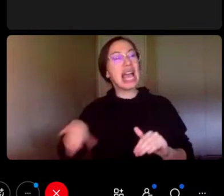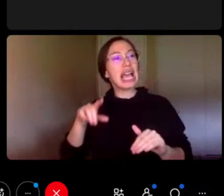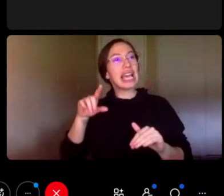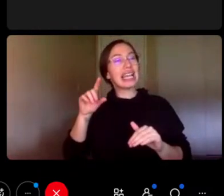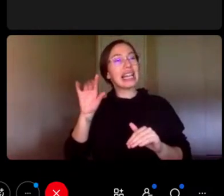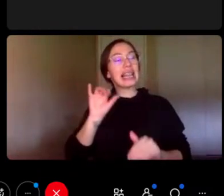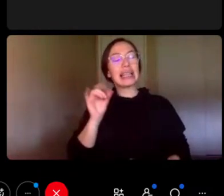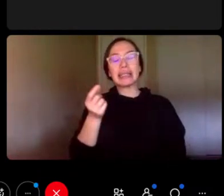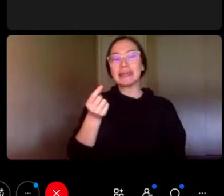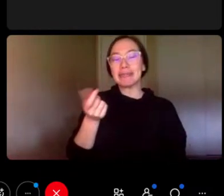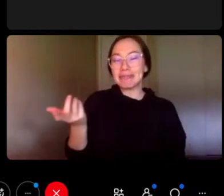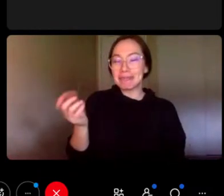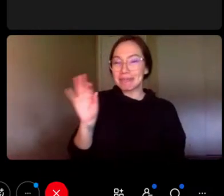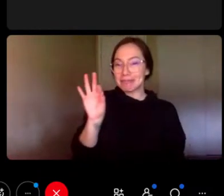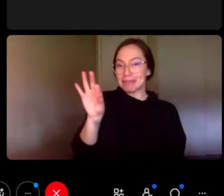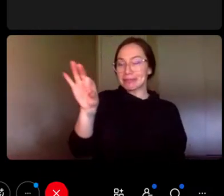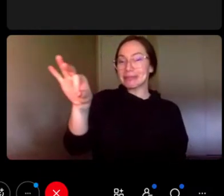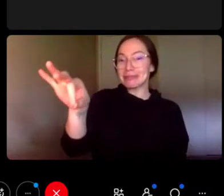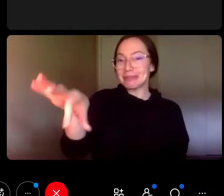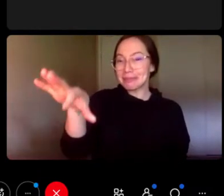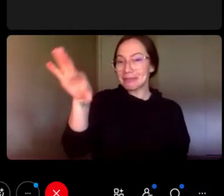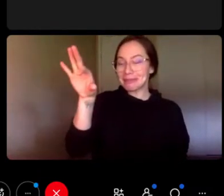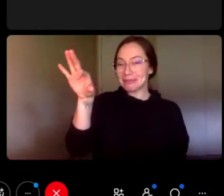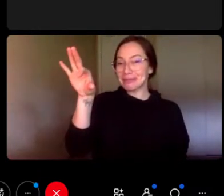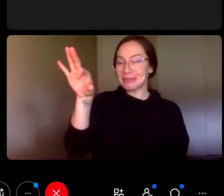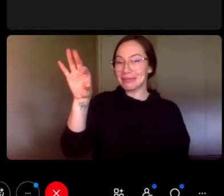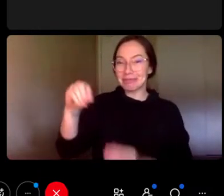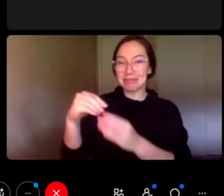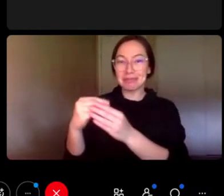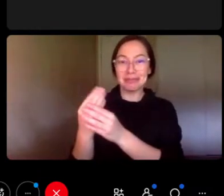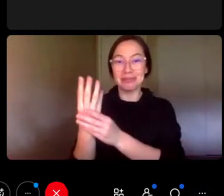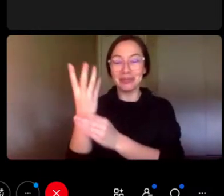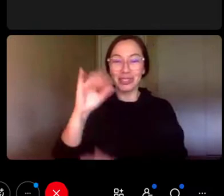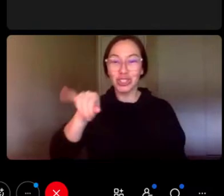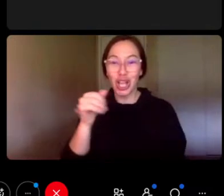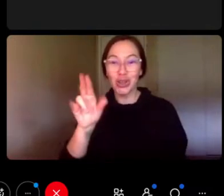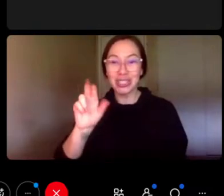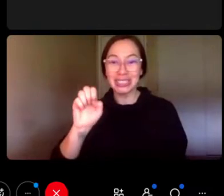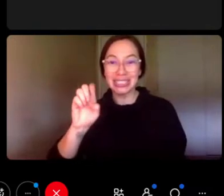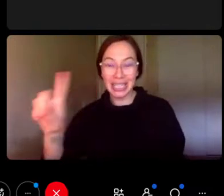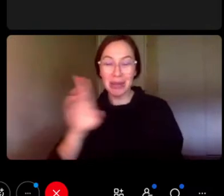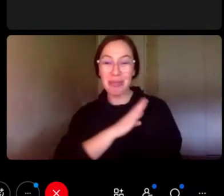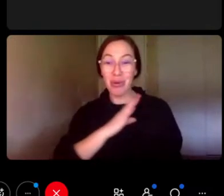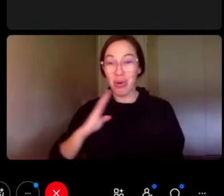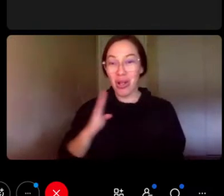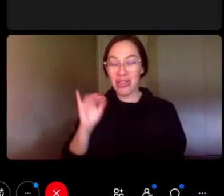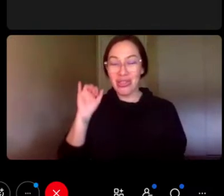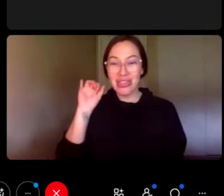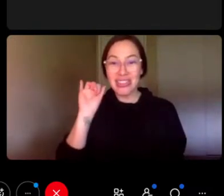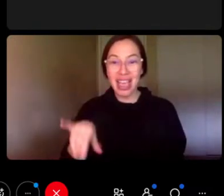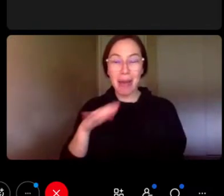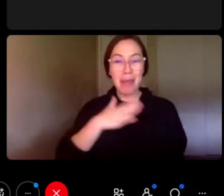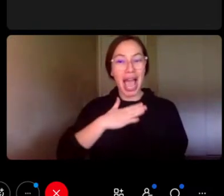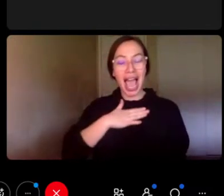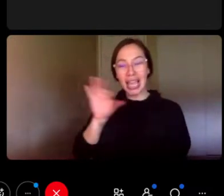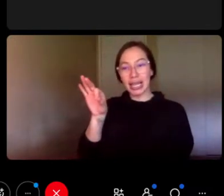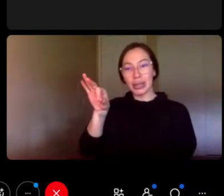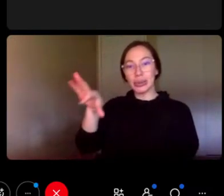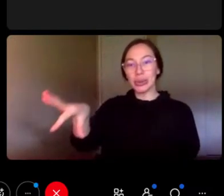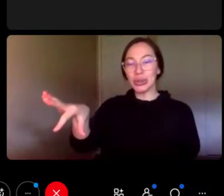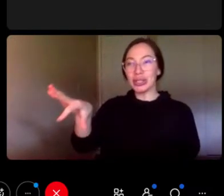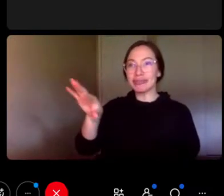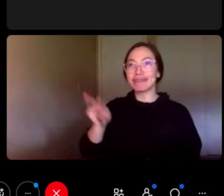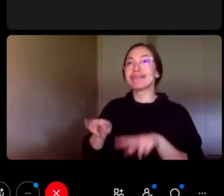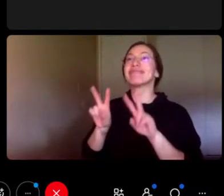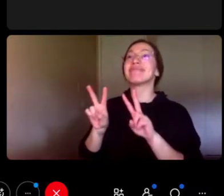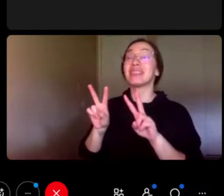that little seed of the CJUSD board is there. That little seed of mine is there. Because like they